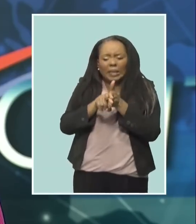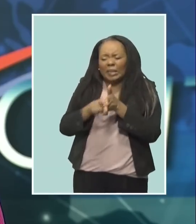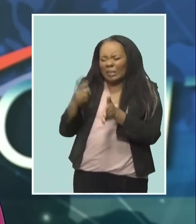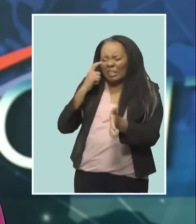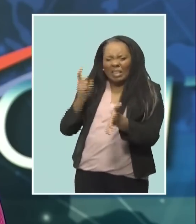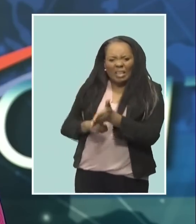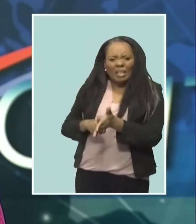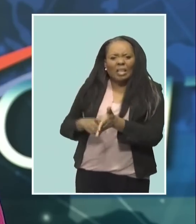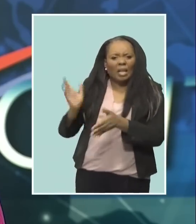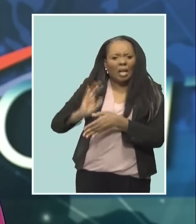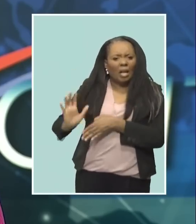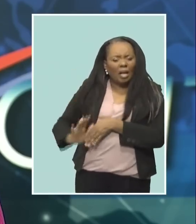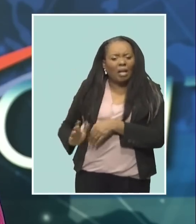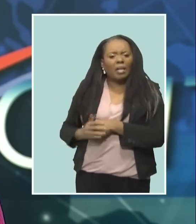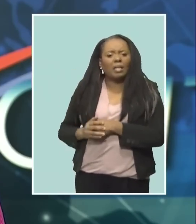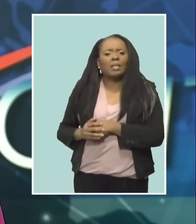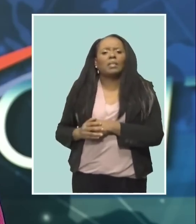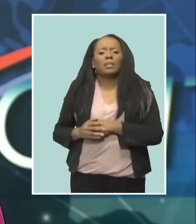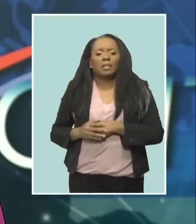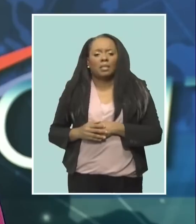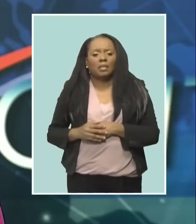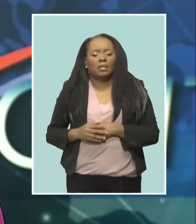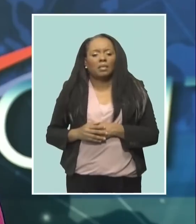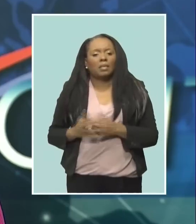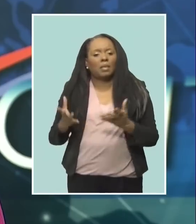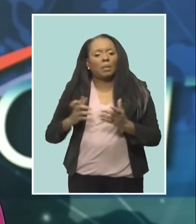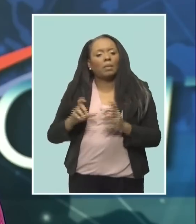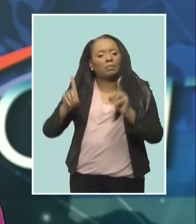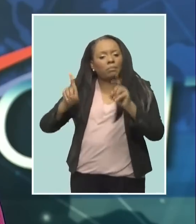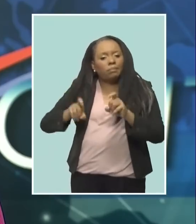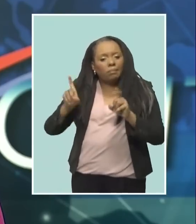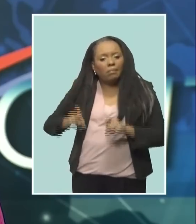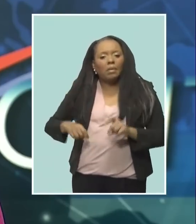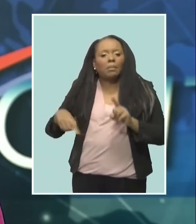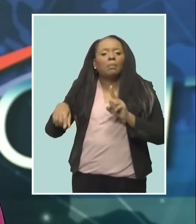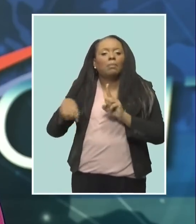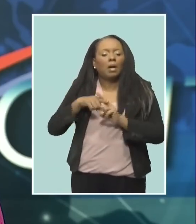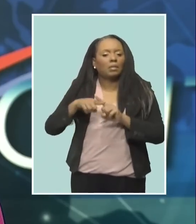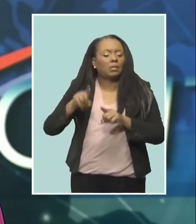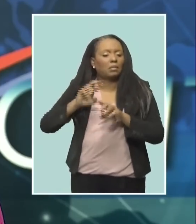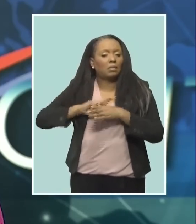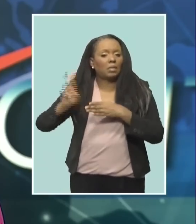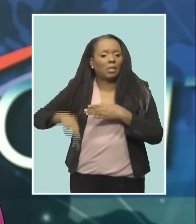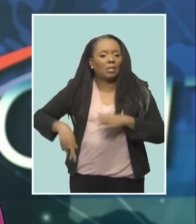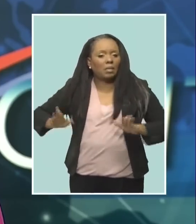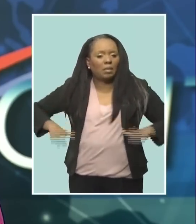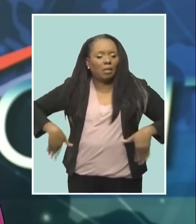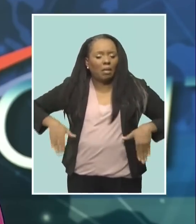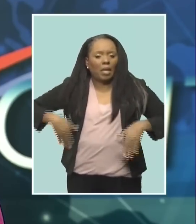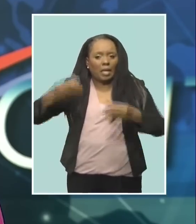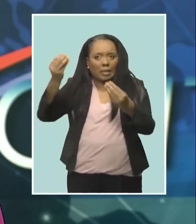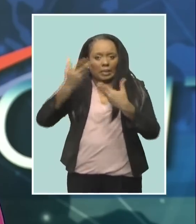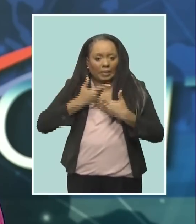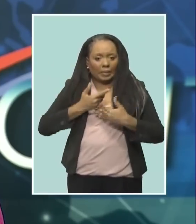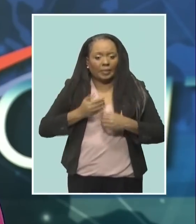a while ago, and while they have been sent for identification, a positive result has not been returned to